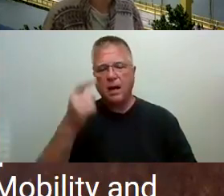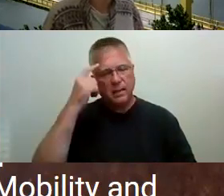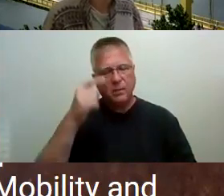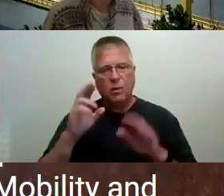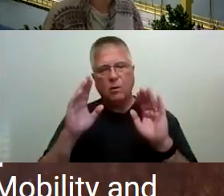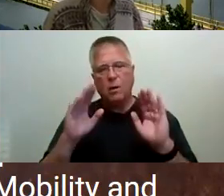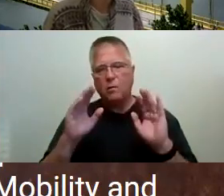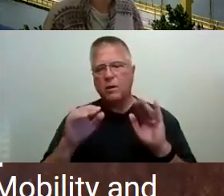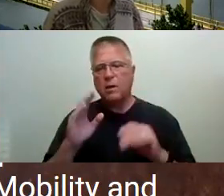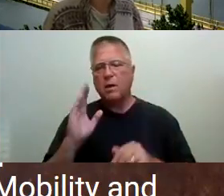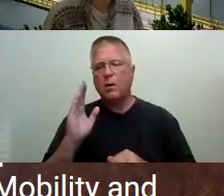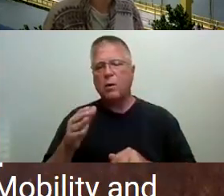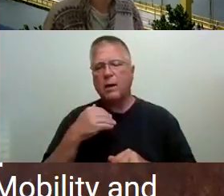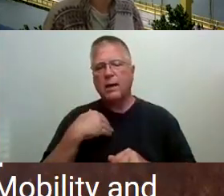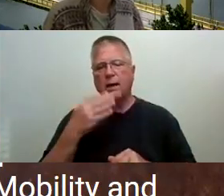hopefully we'll get a better